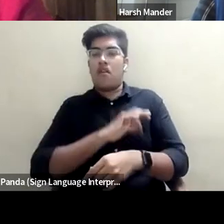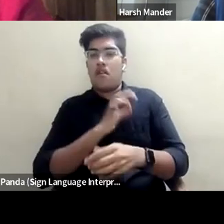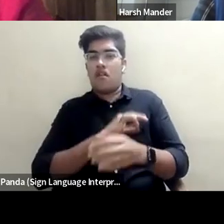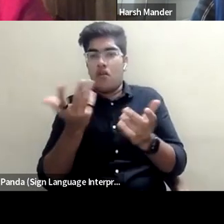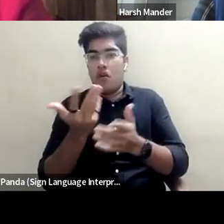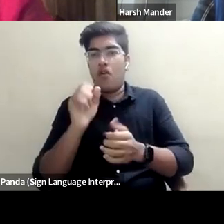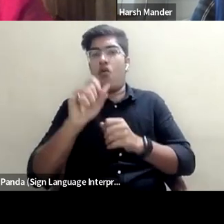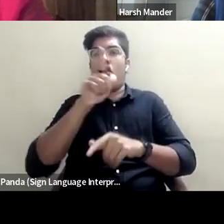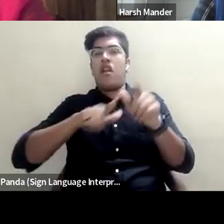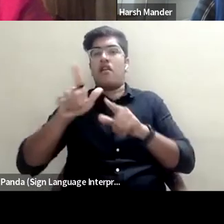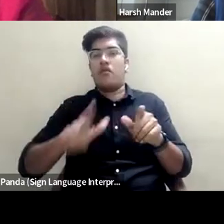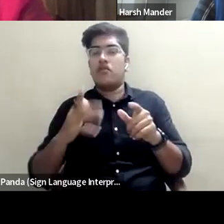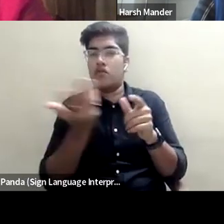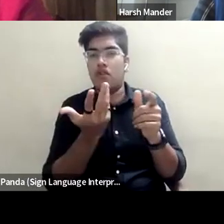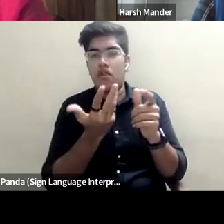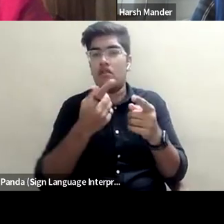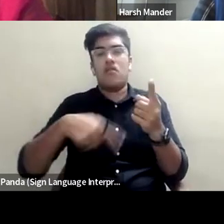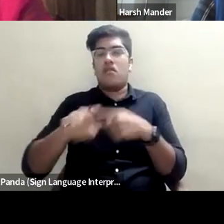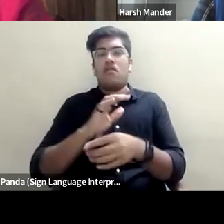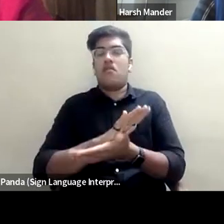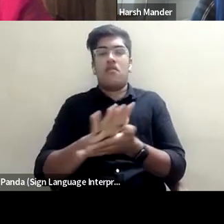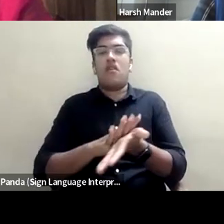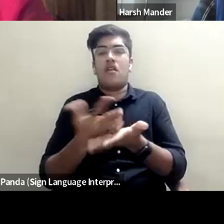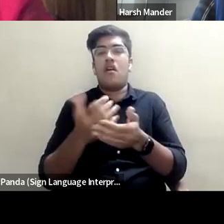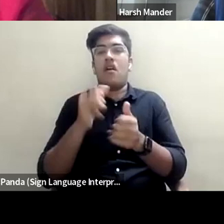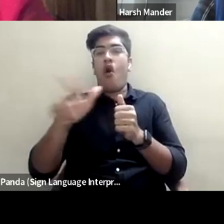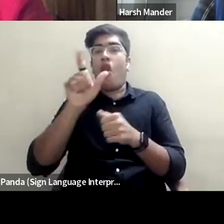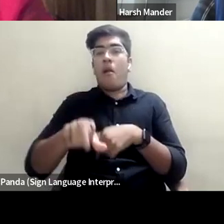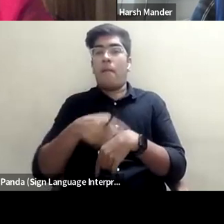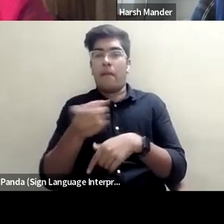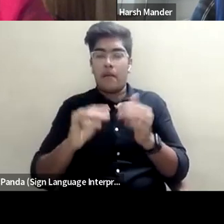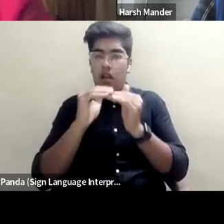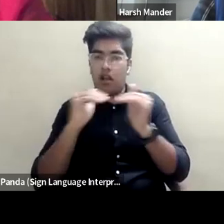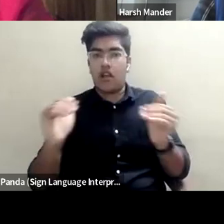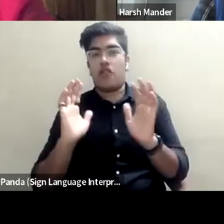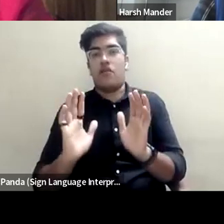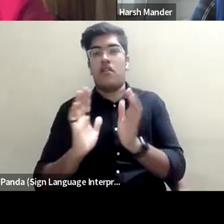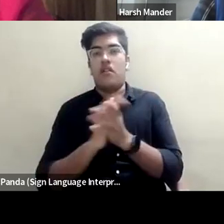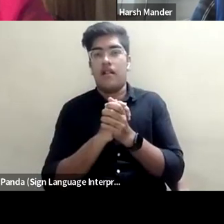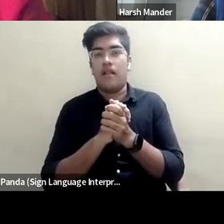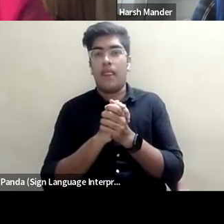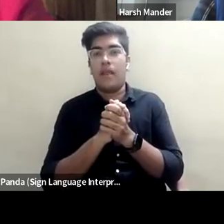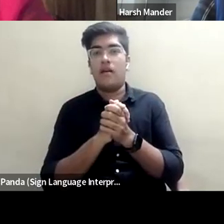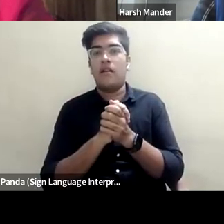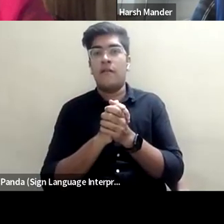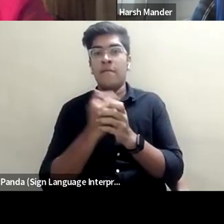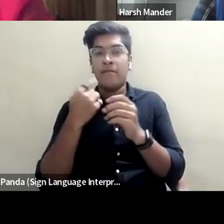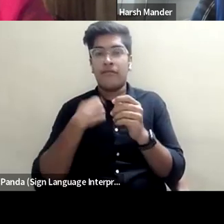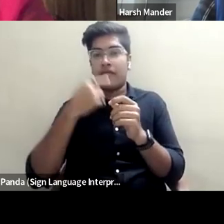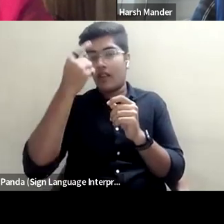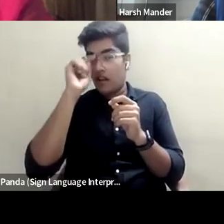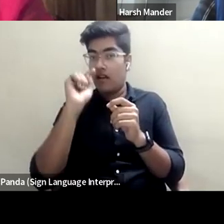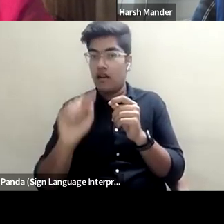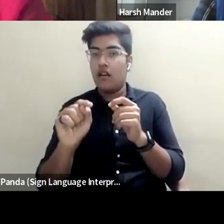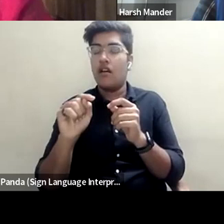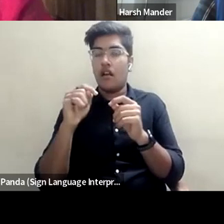language. You are an equal citizen in every respect. And I think that this is again something that we